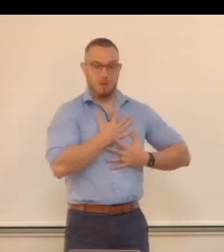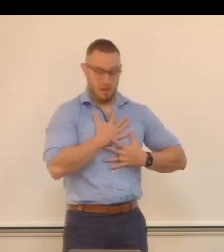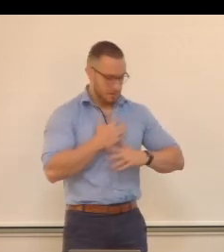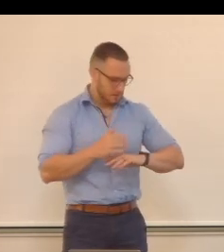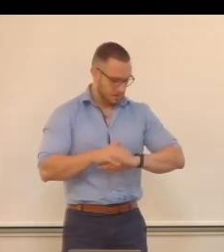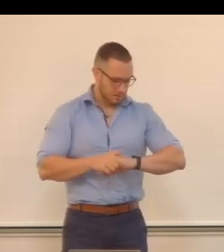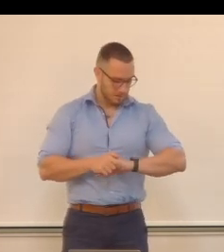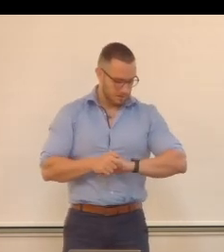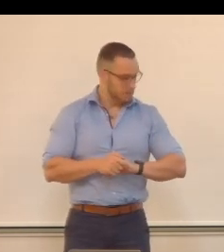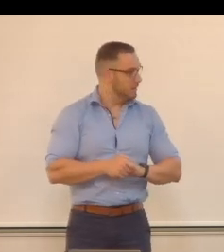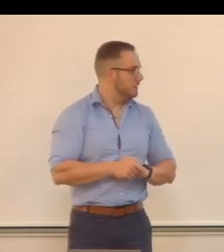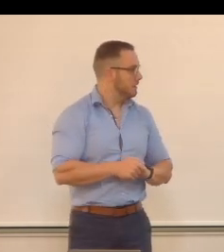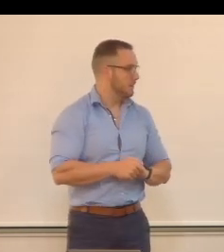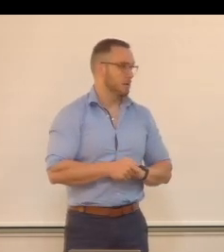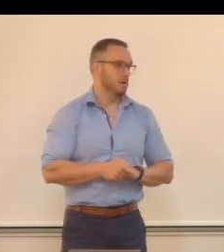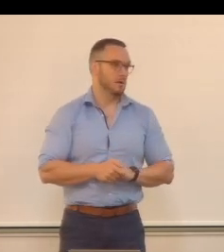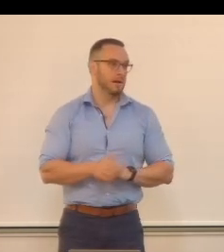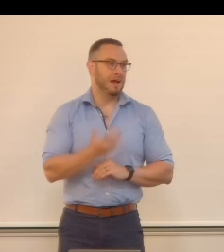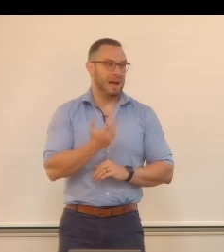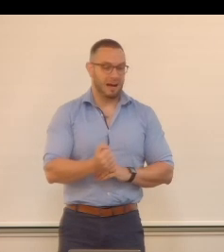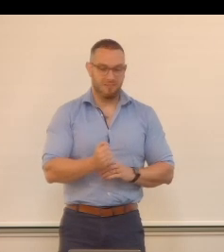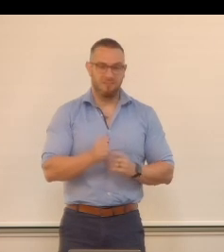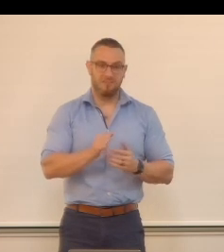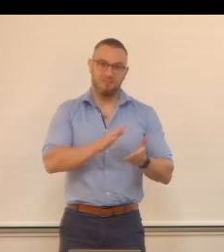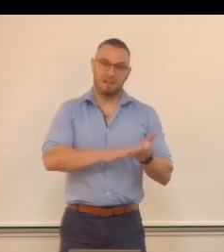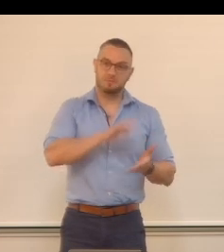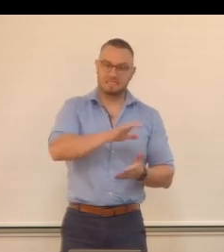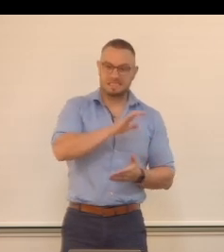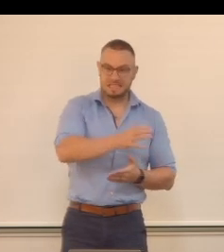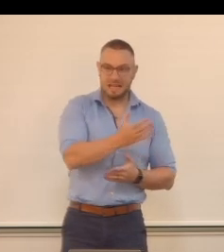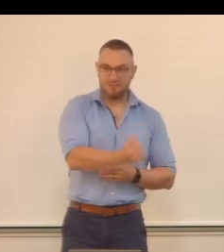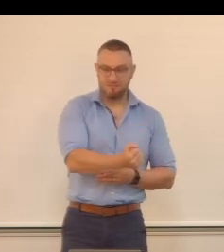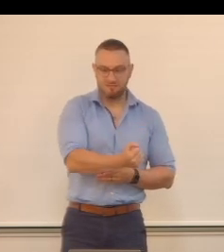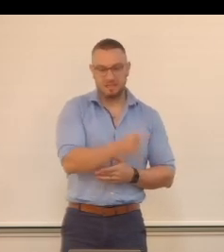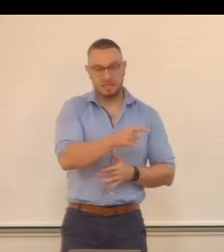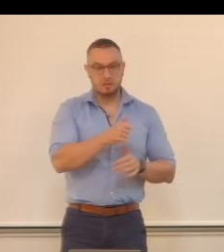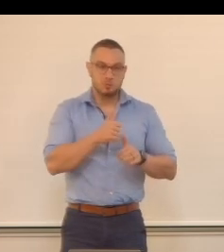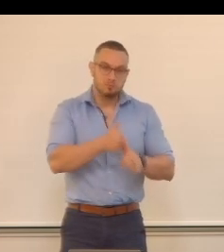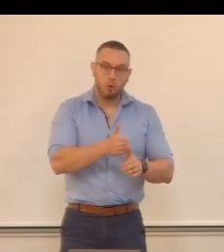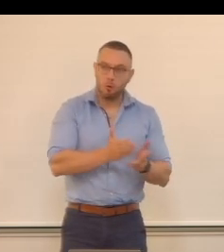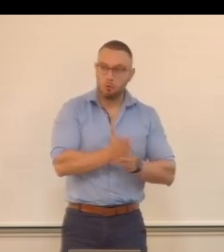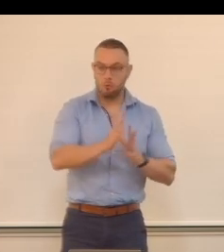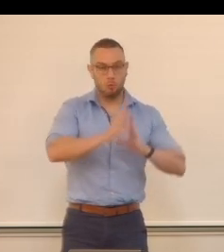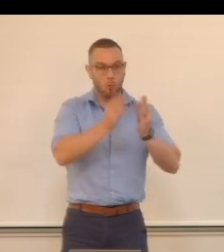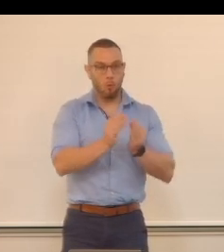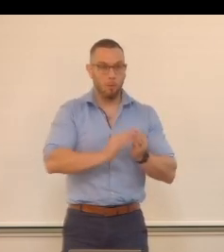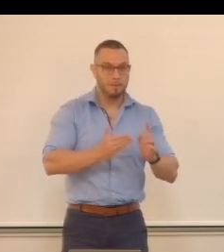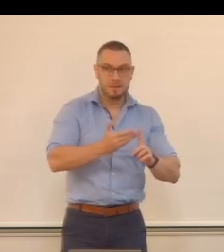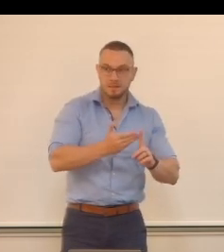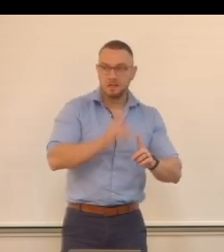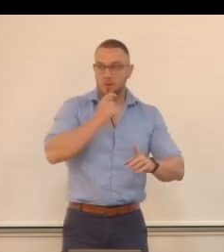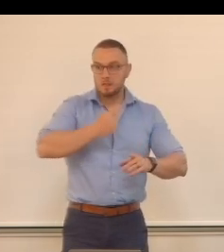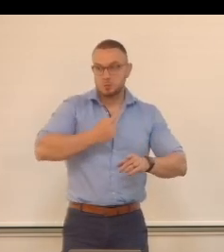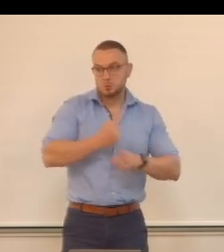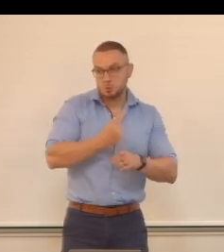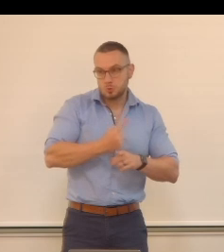you. There is a mission control that is supporting you during the entire mission that you're going to be talking to